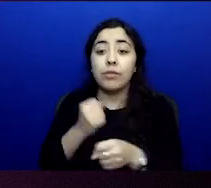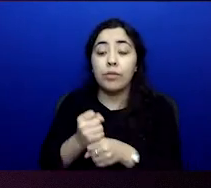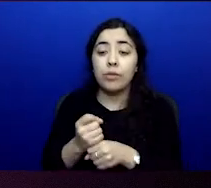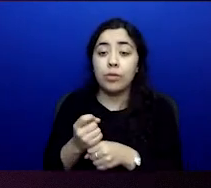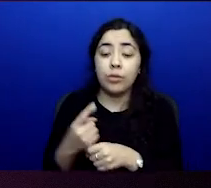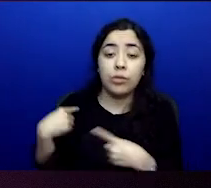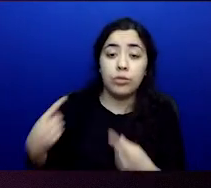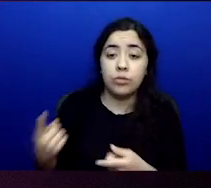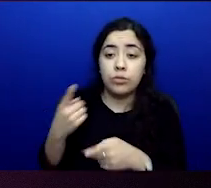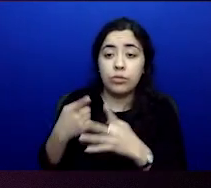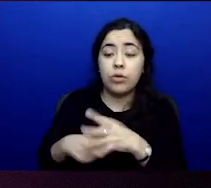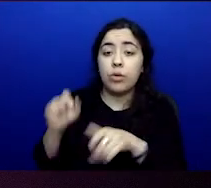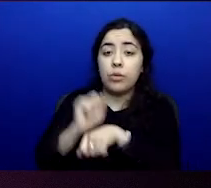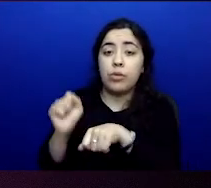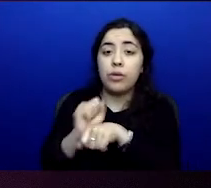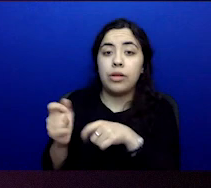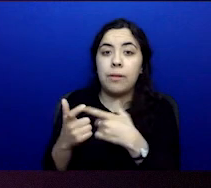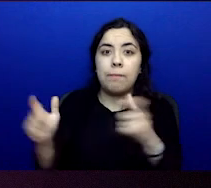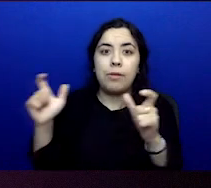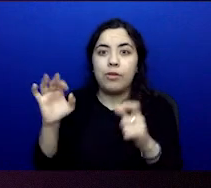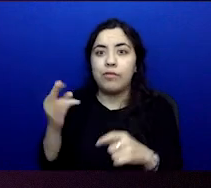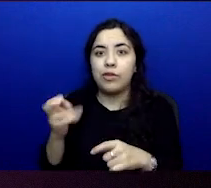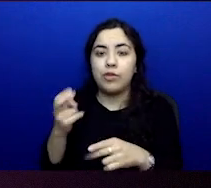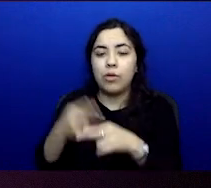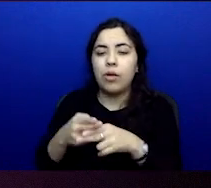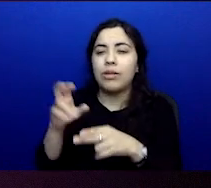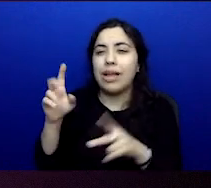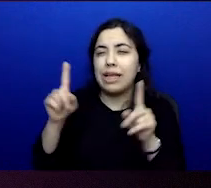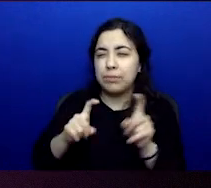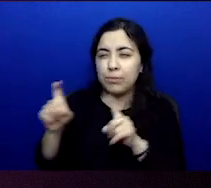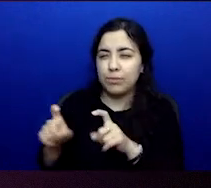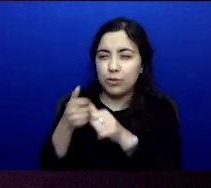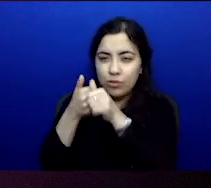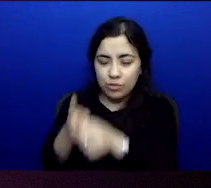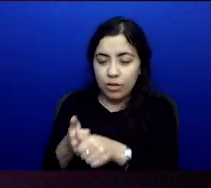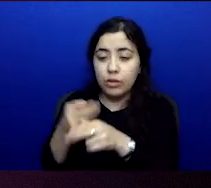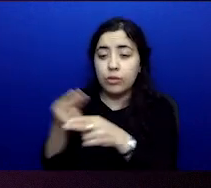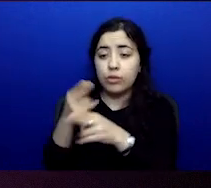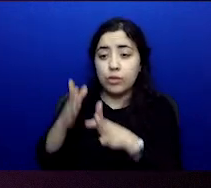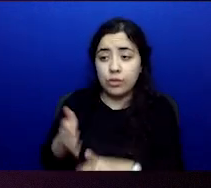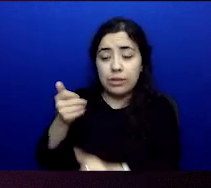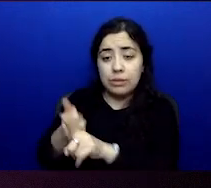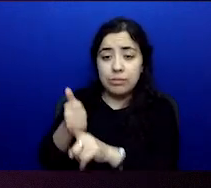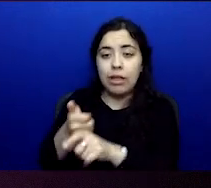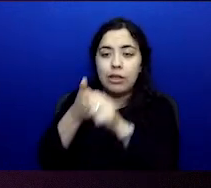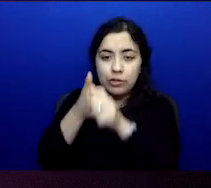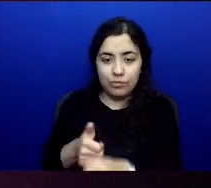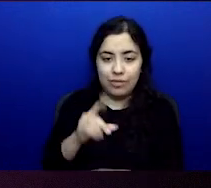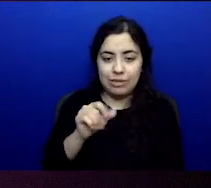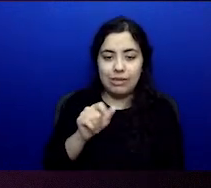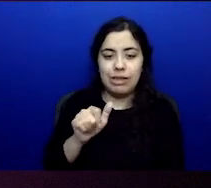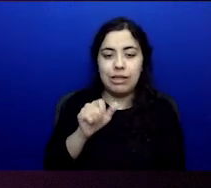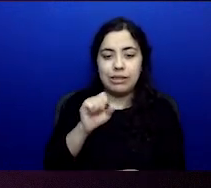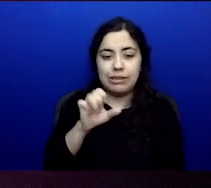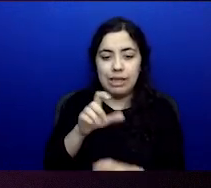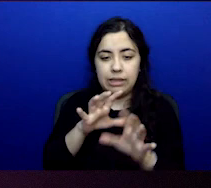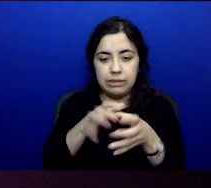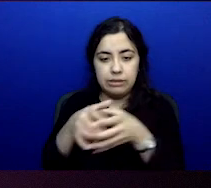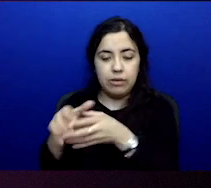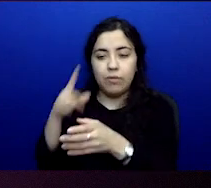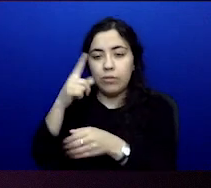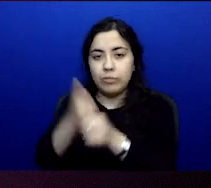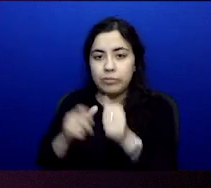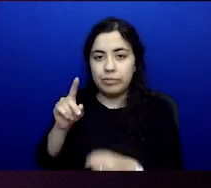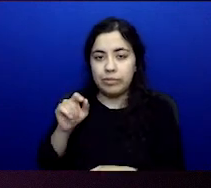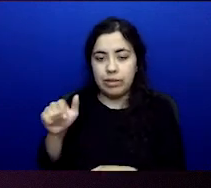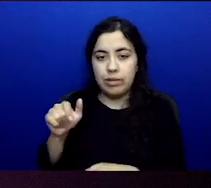working on another major feature called experiment tracking, where we allow users to track data sets for each run of the data and compare different